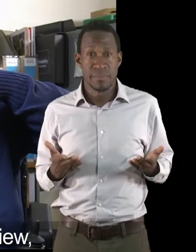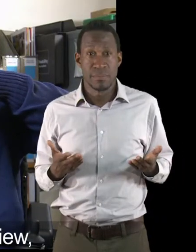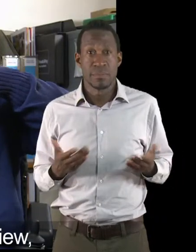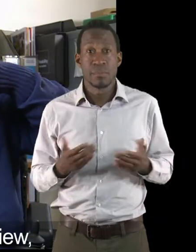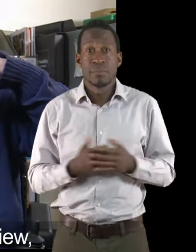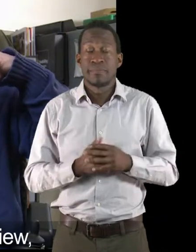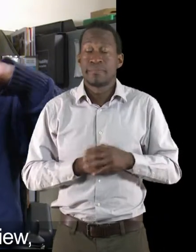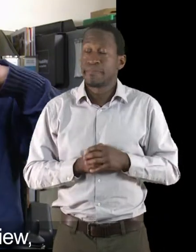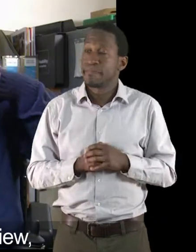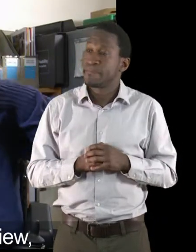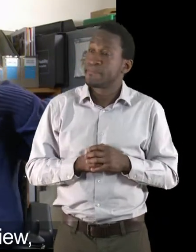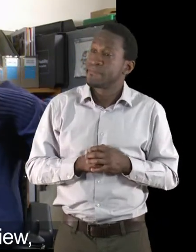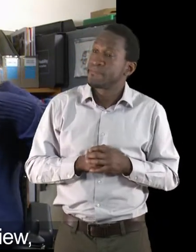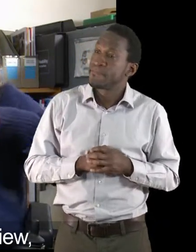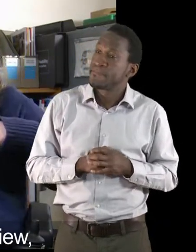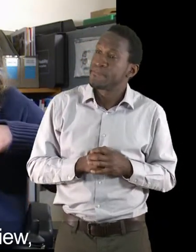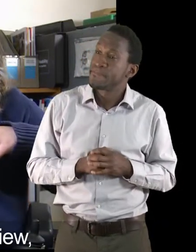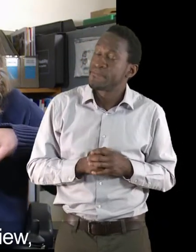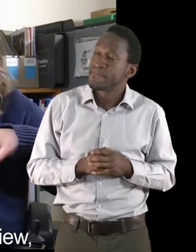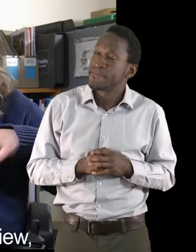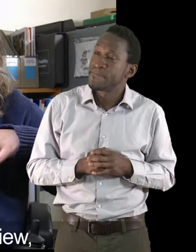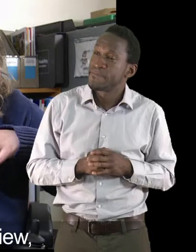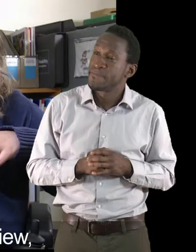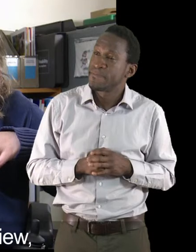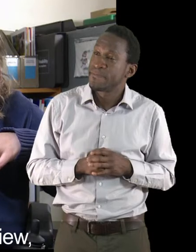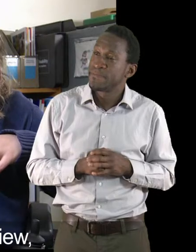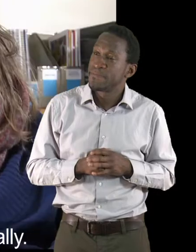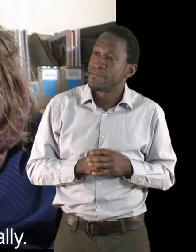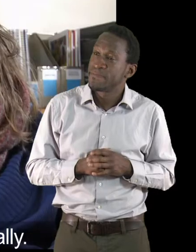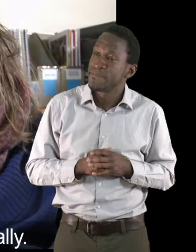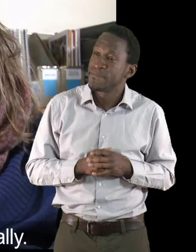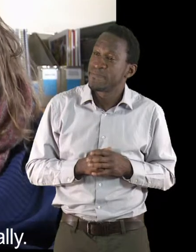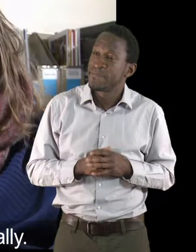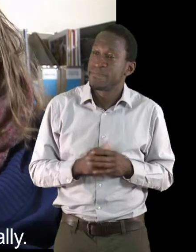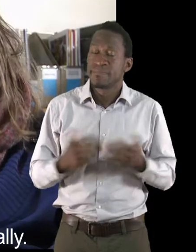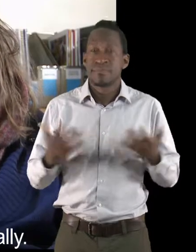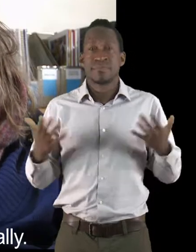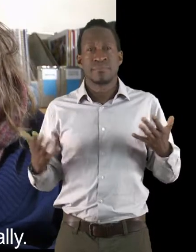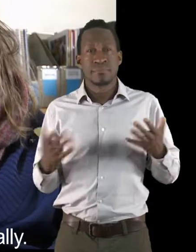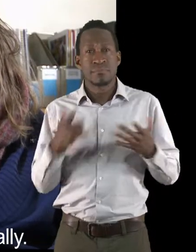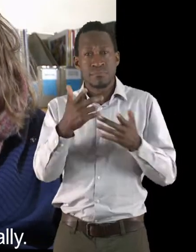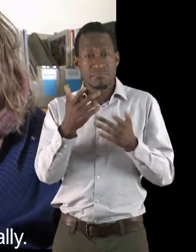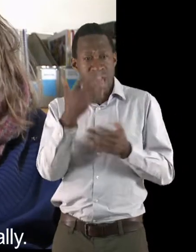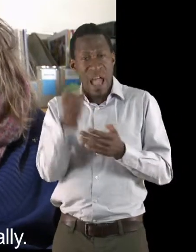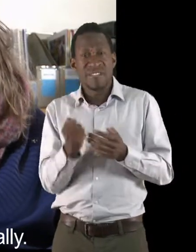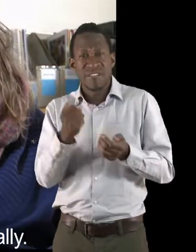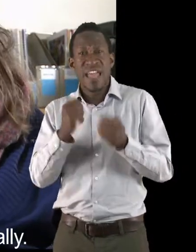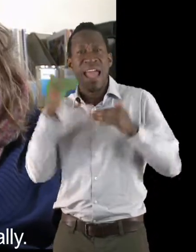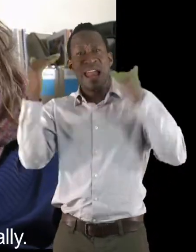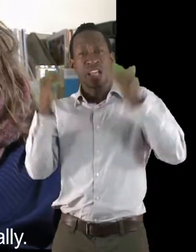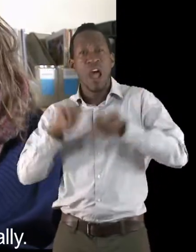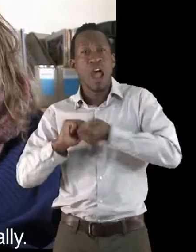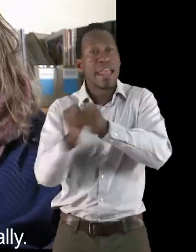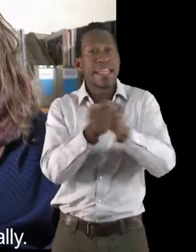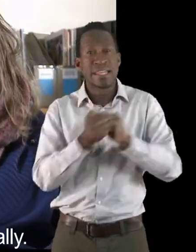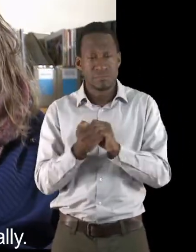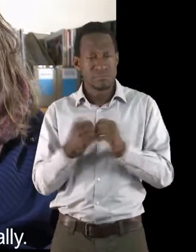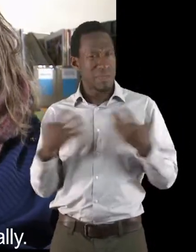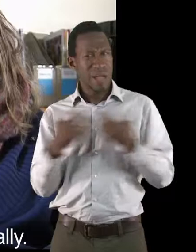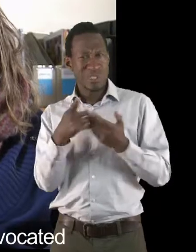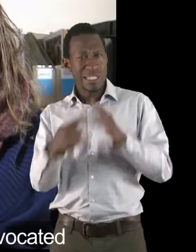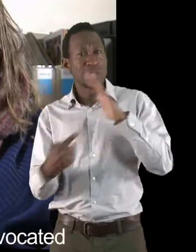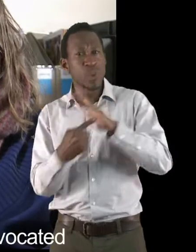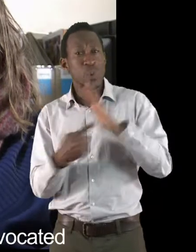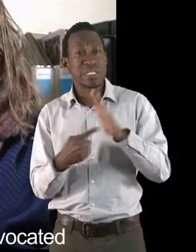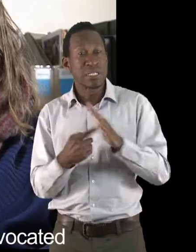view was not really acceptable. Ally, but she Yeah. wasn't in the school. Yeah, How important was